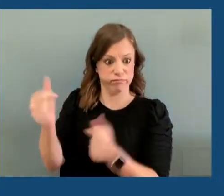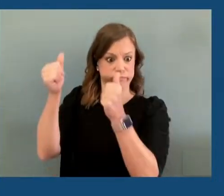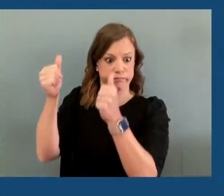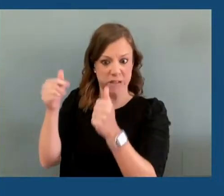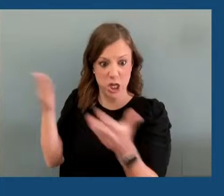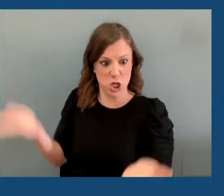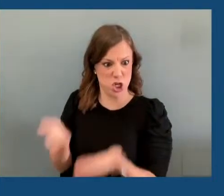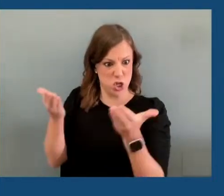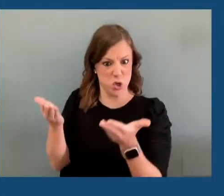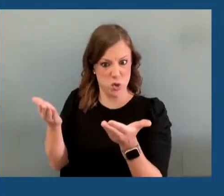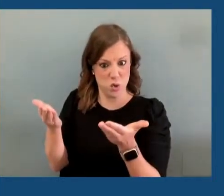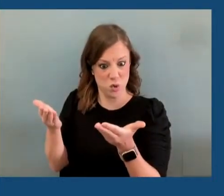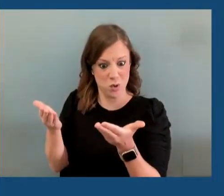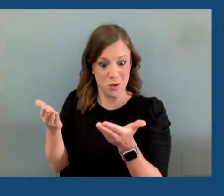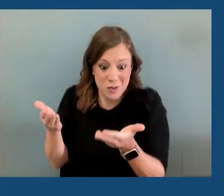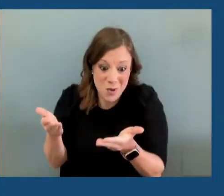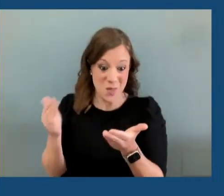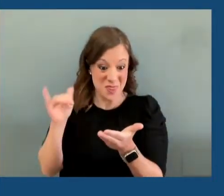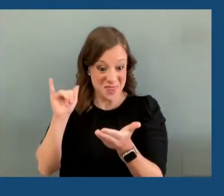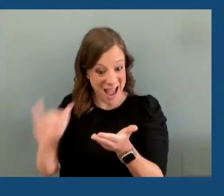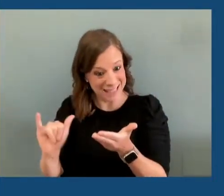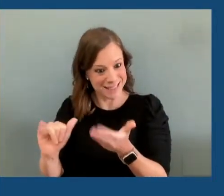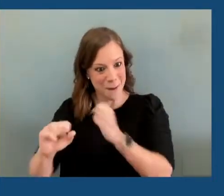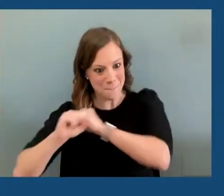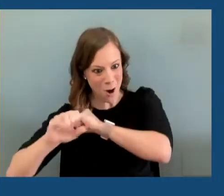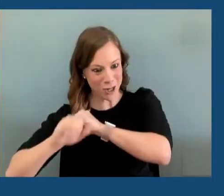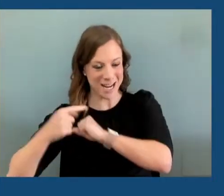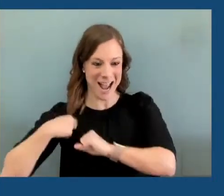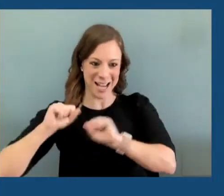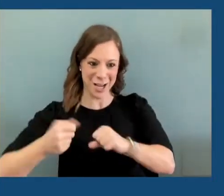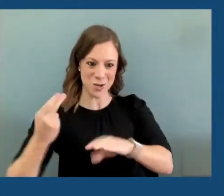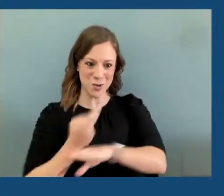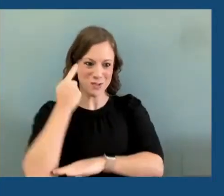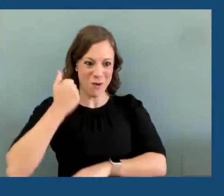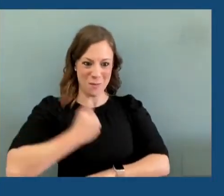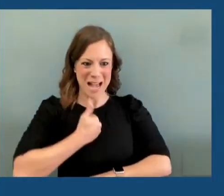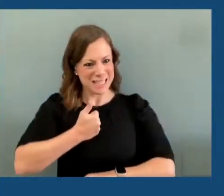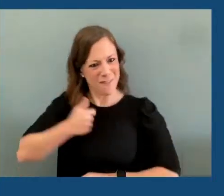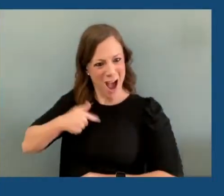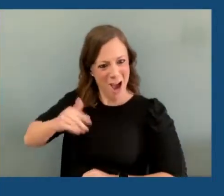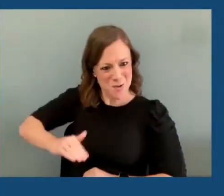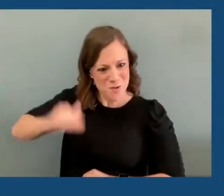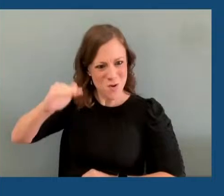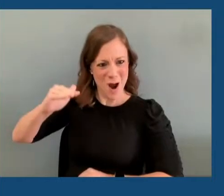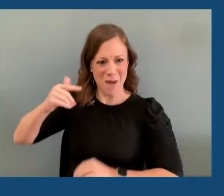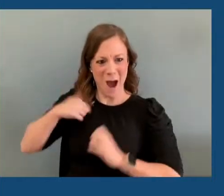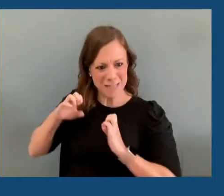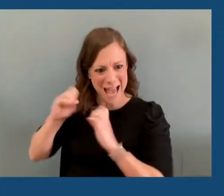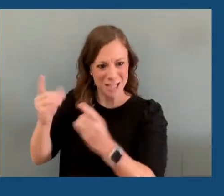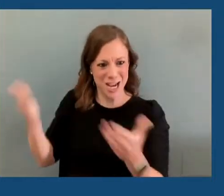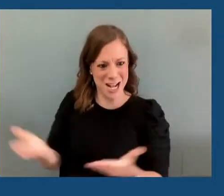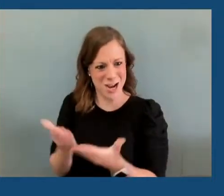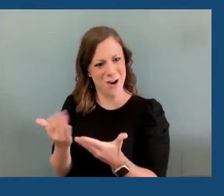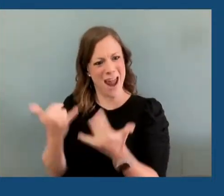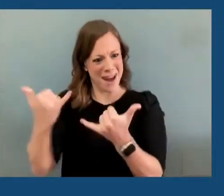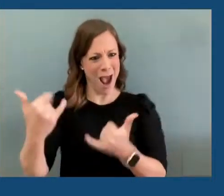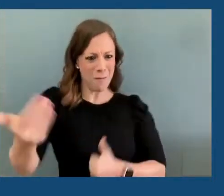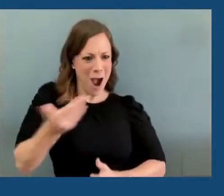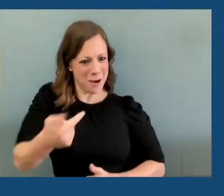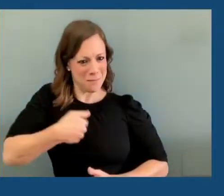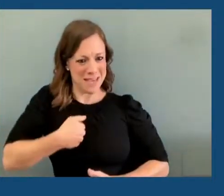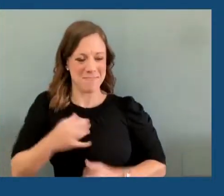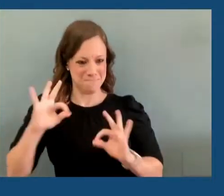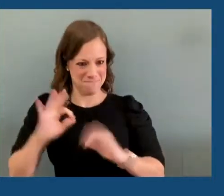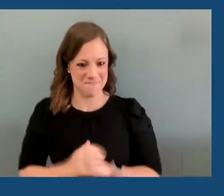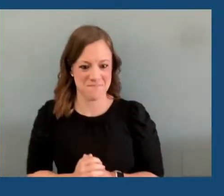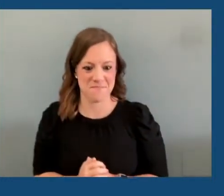so. So people are concerned about the power of AI as well, right? People see the Matrix, they see a